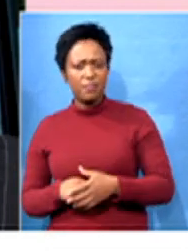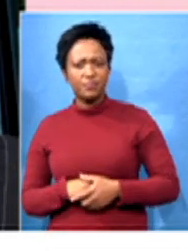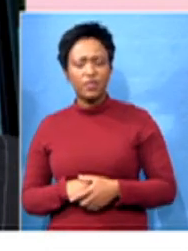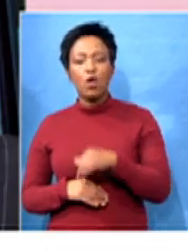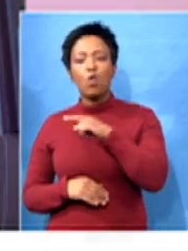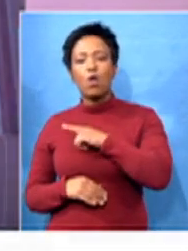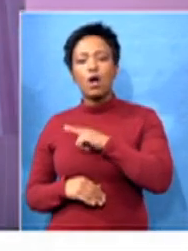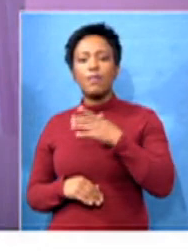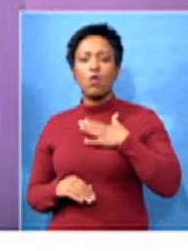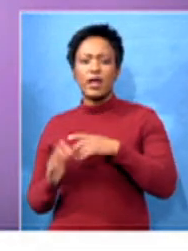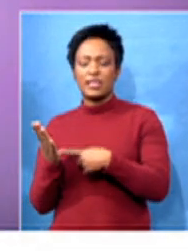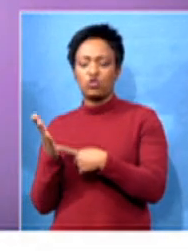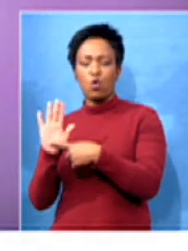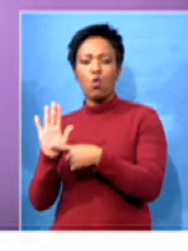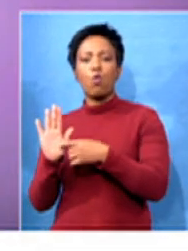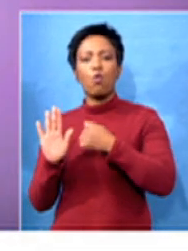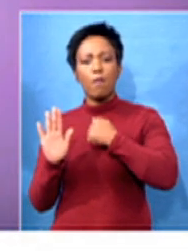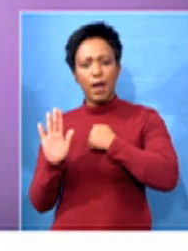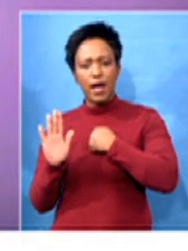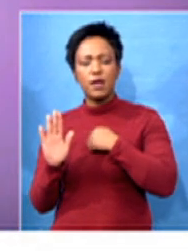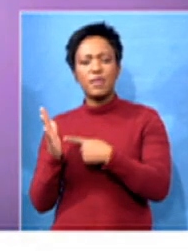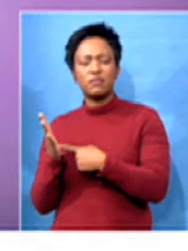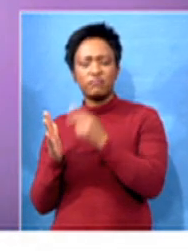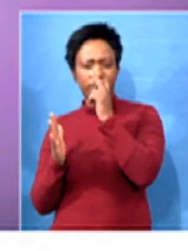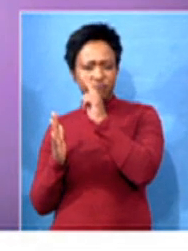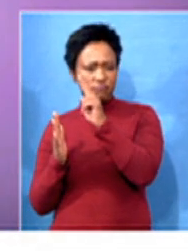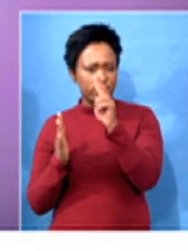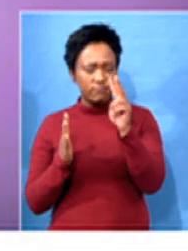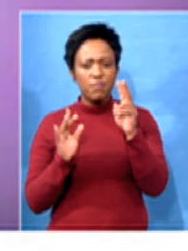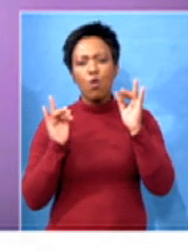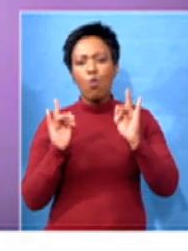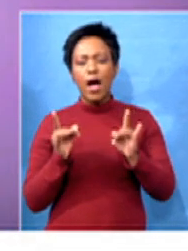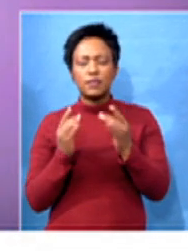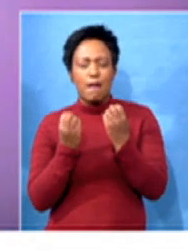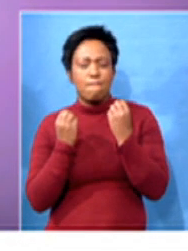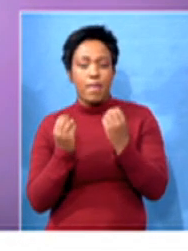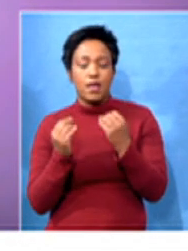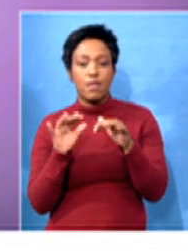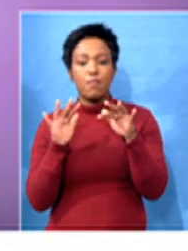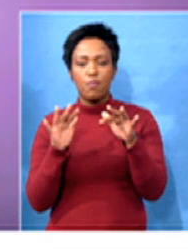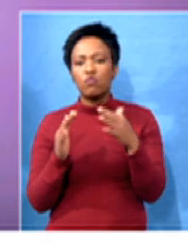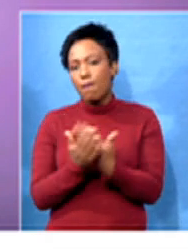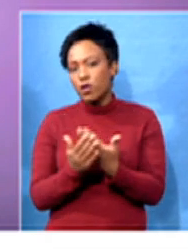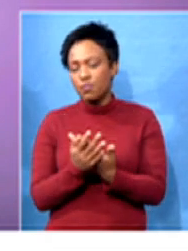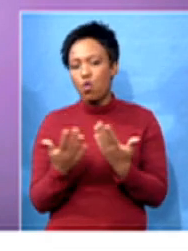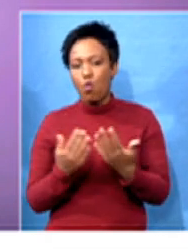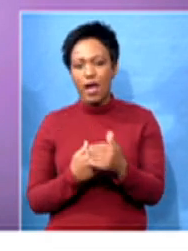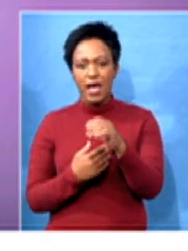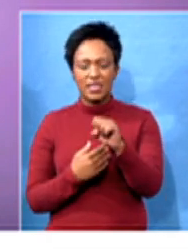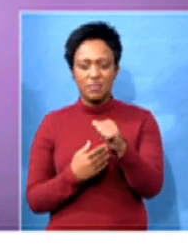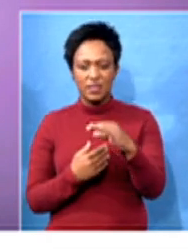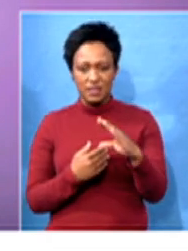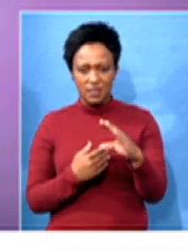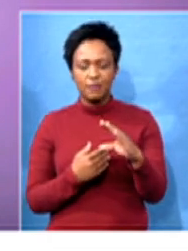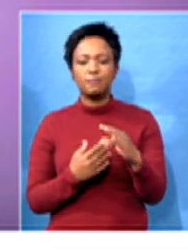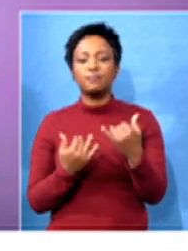wanted the show to be seen by as many people as possible. And I think it's only possible to do that on SABC. A Very Bonang